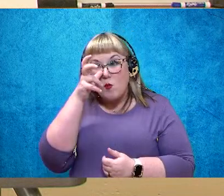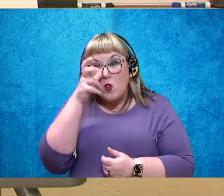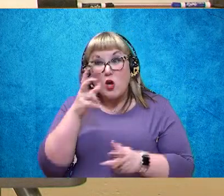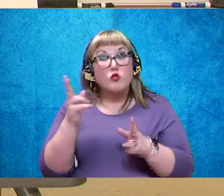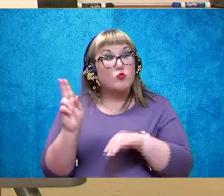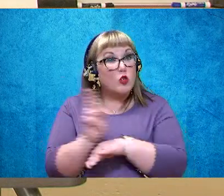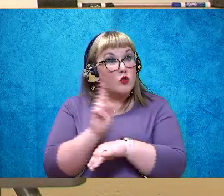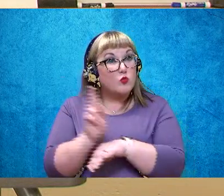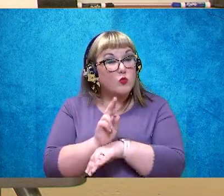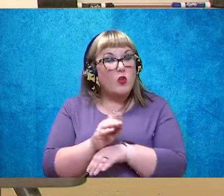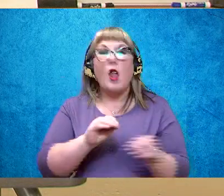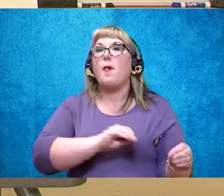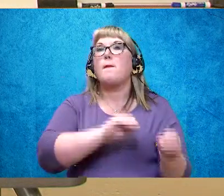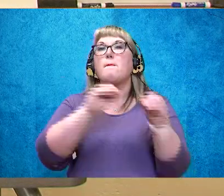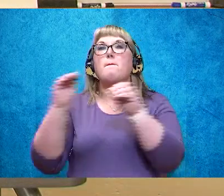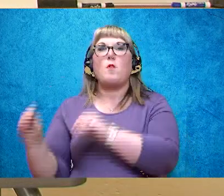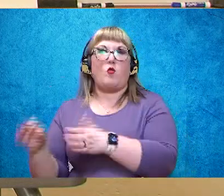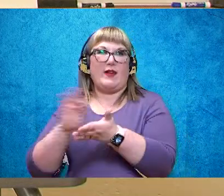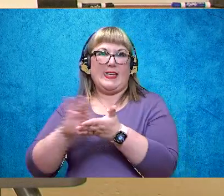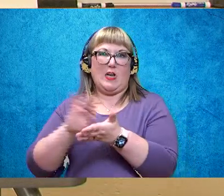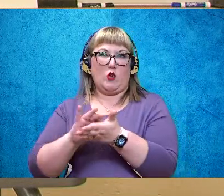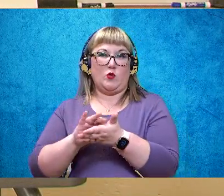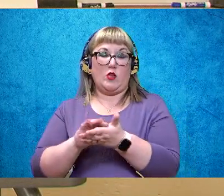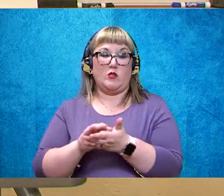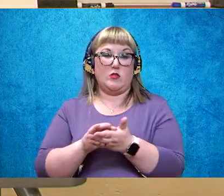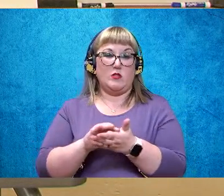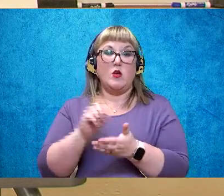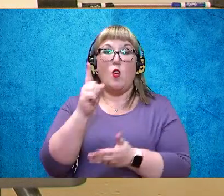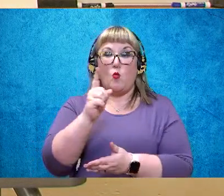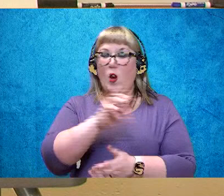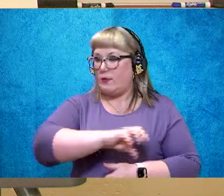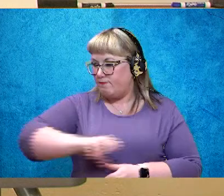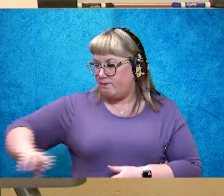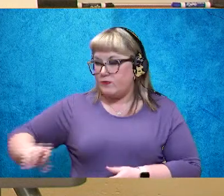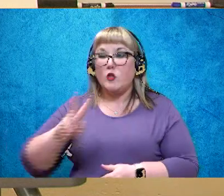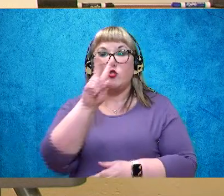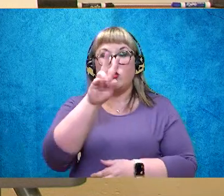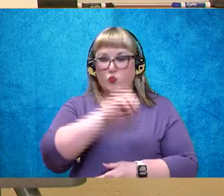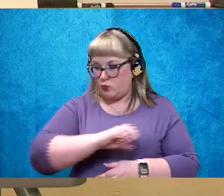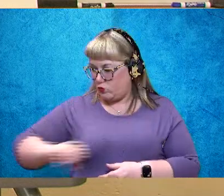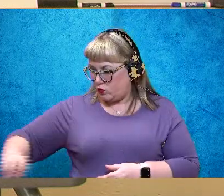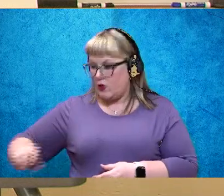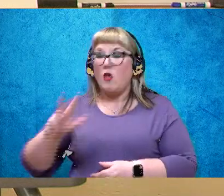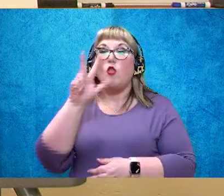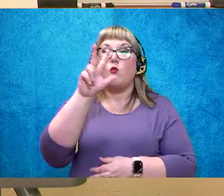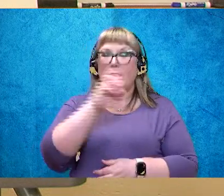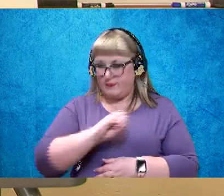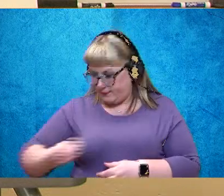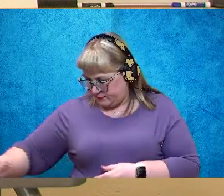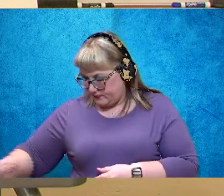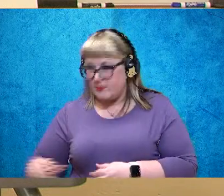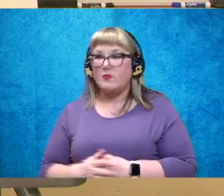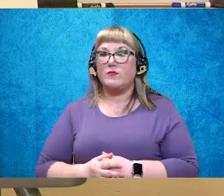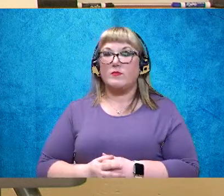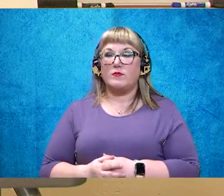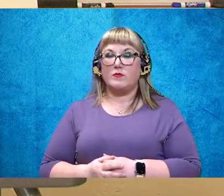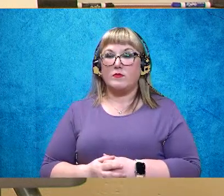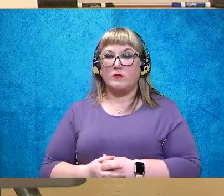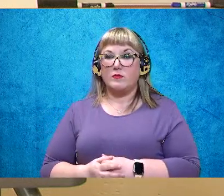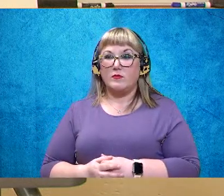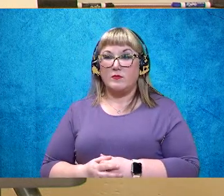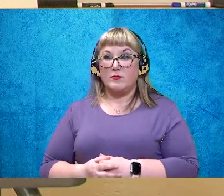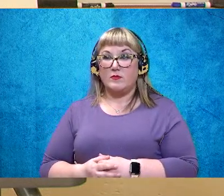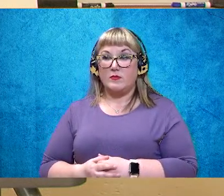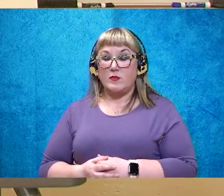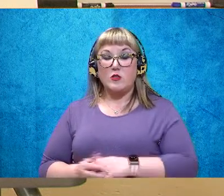going to practice move and count. So I'm going to put my bugs on this side of the table. And as I count each